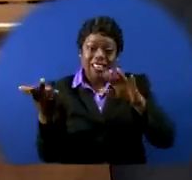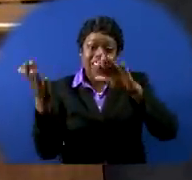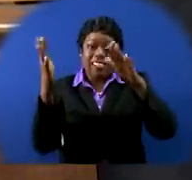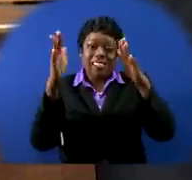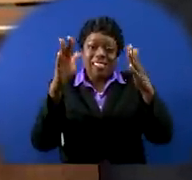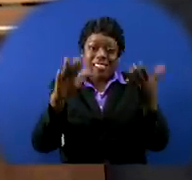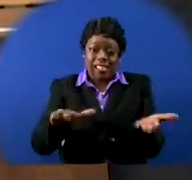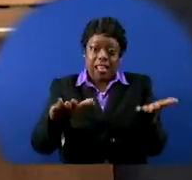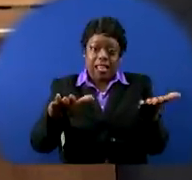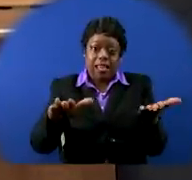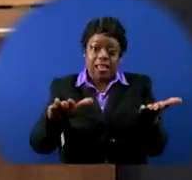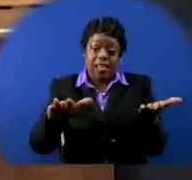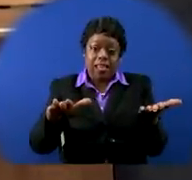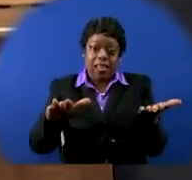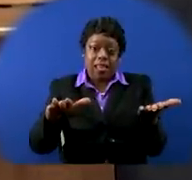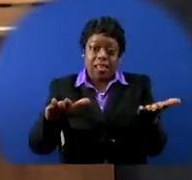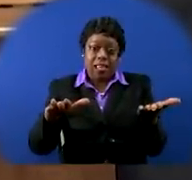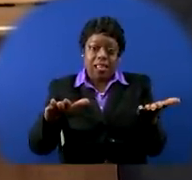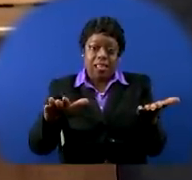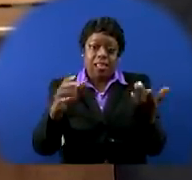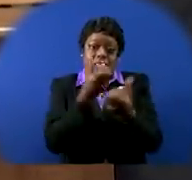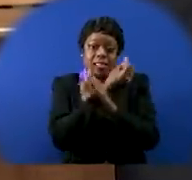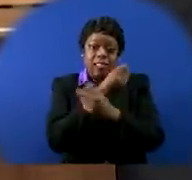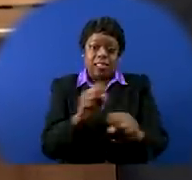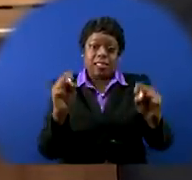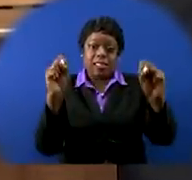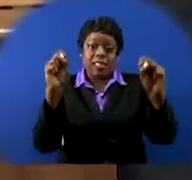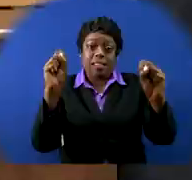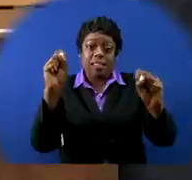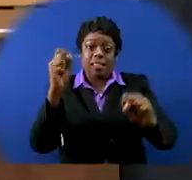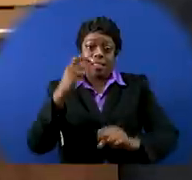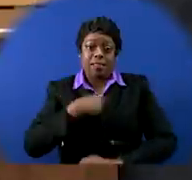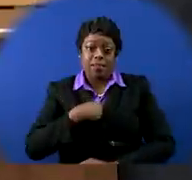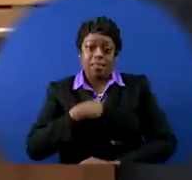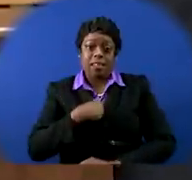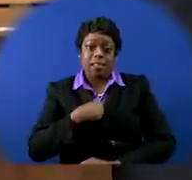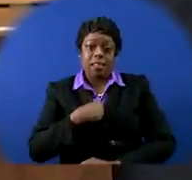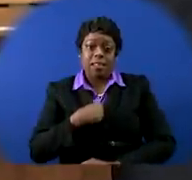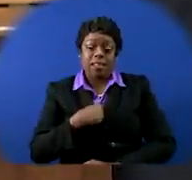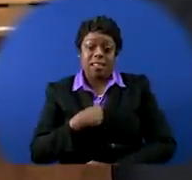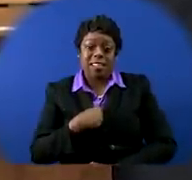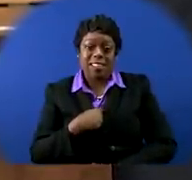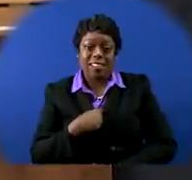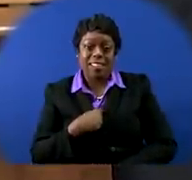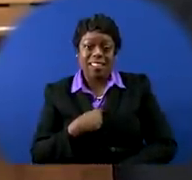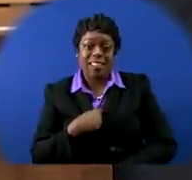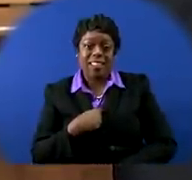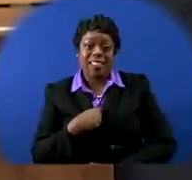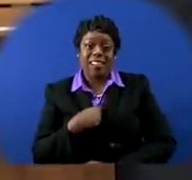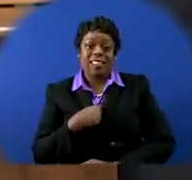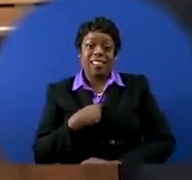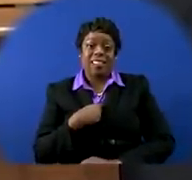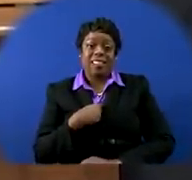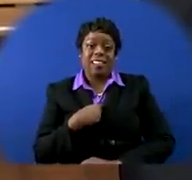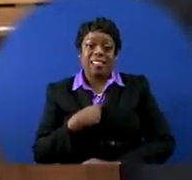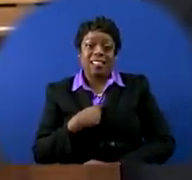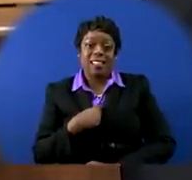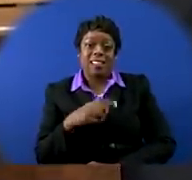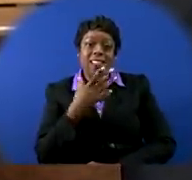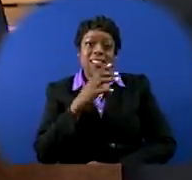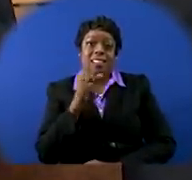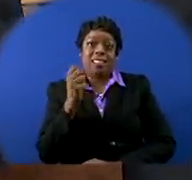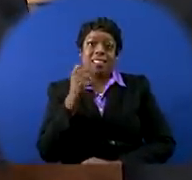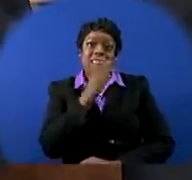die just to save me. To God be the glory for that. Permit me in this sacred moment,